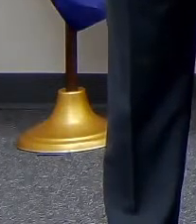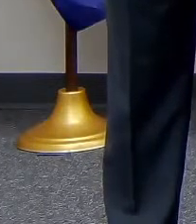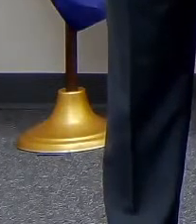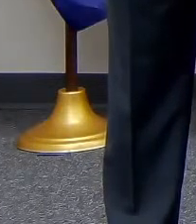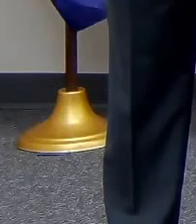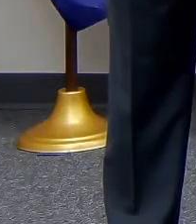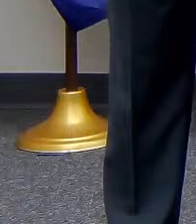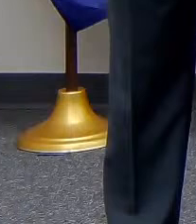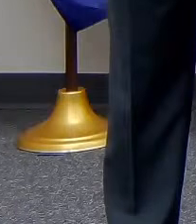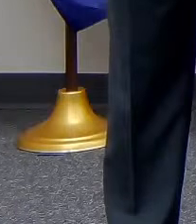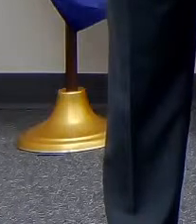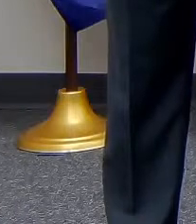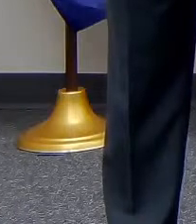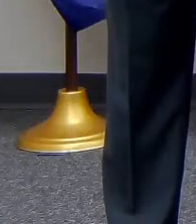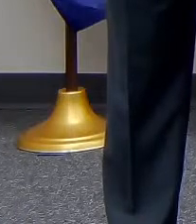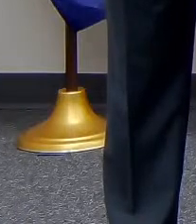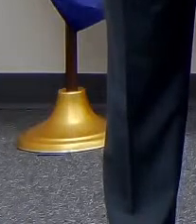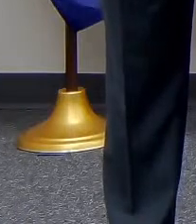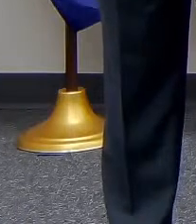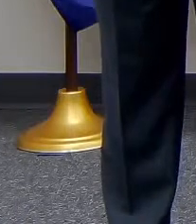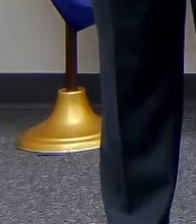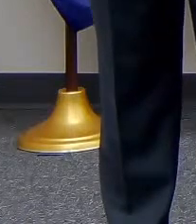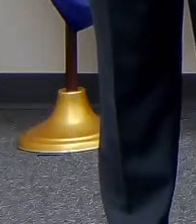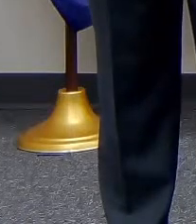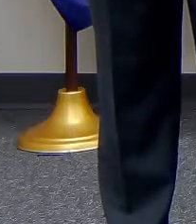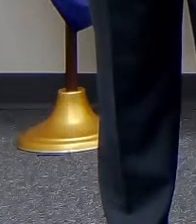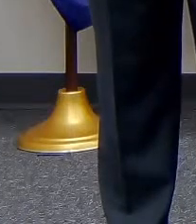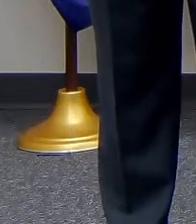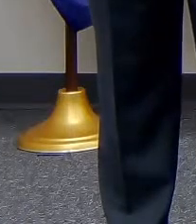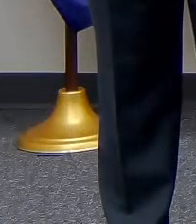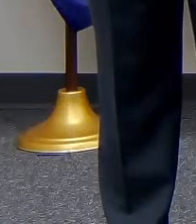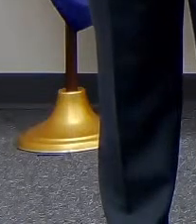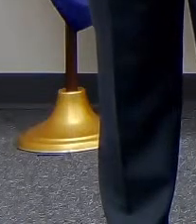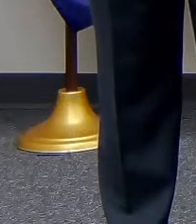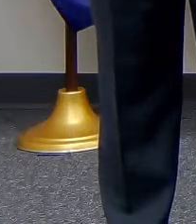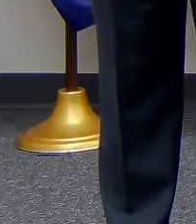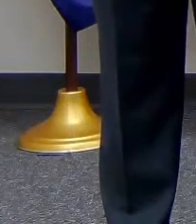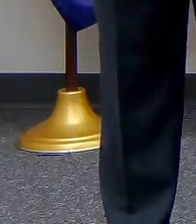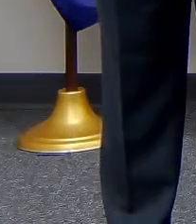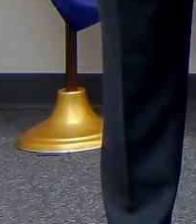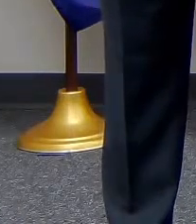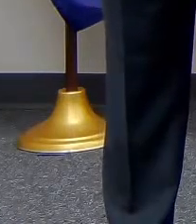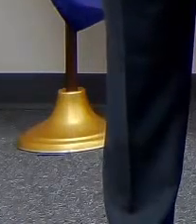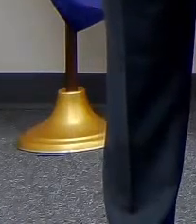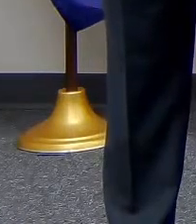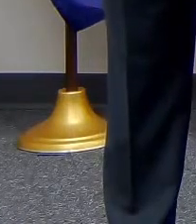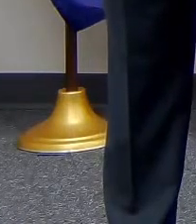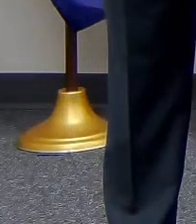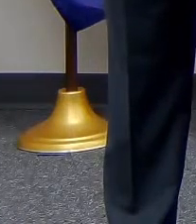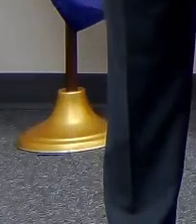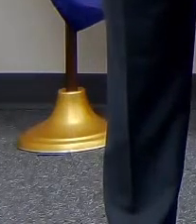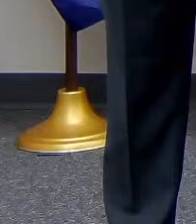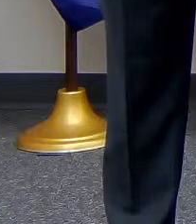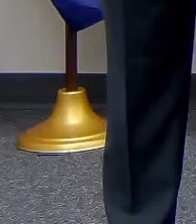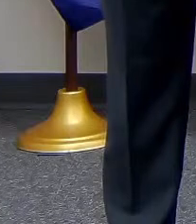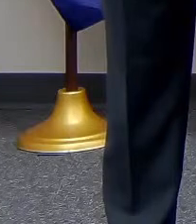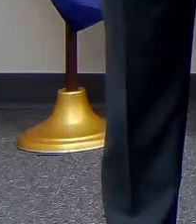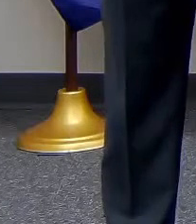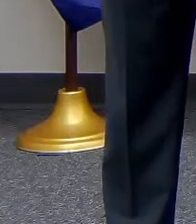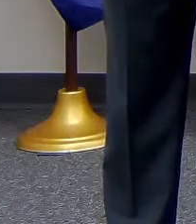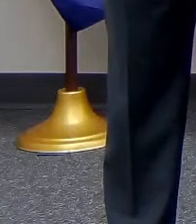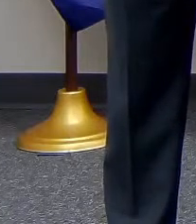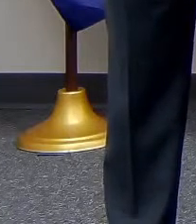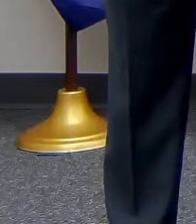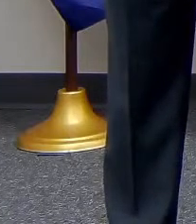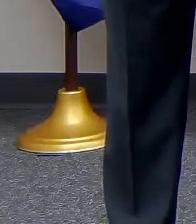online outlets to provide information about the importance of vaccinations and how to access them. We've used the power